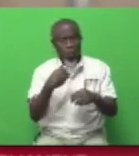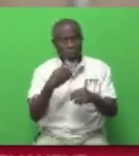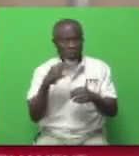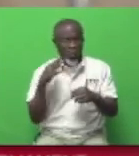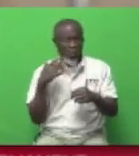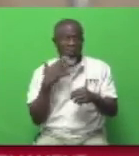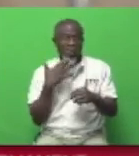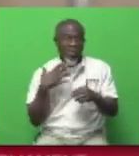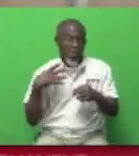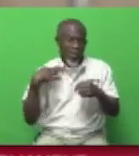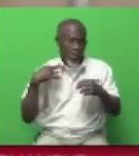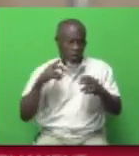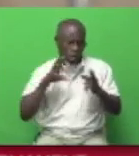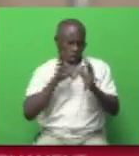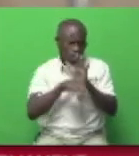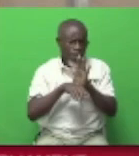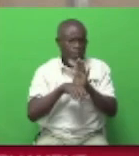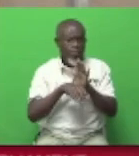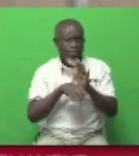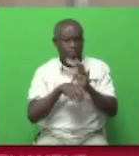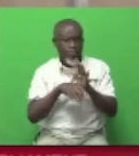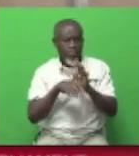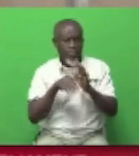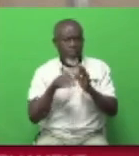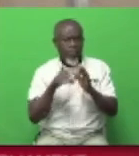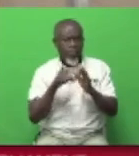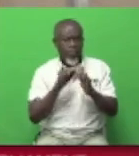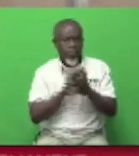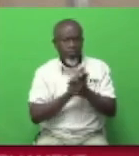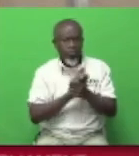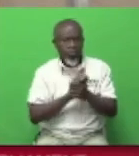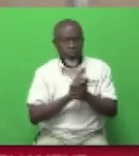that we are compliant with international obligations are up to par.